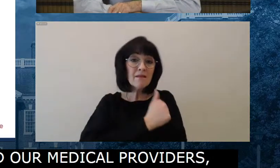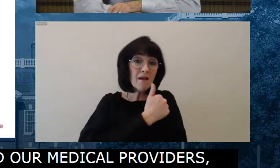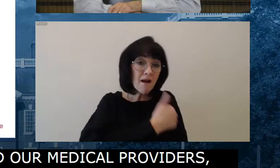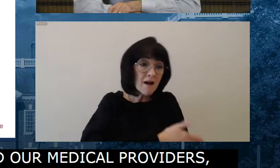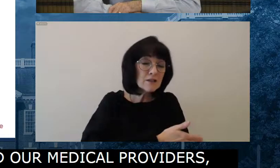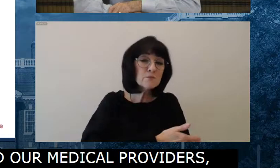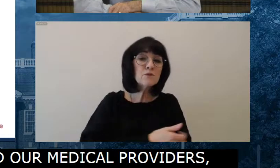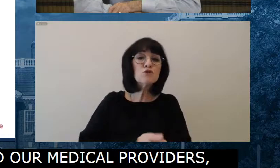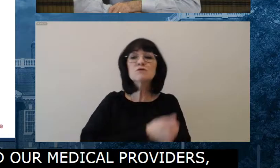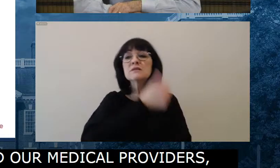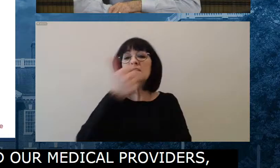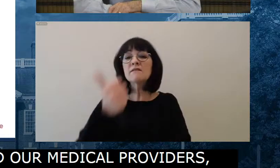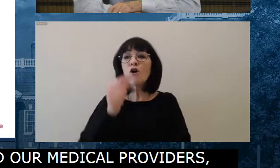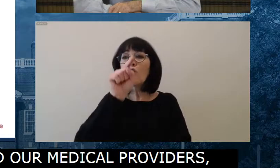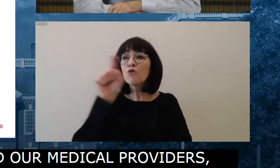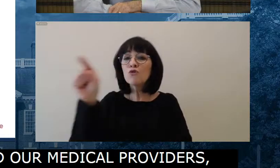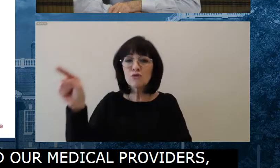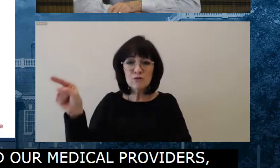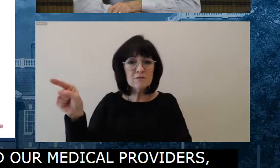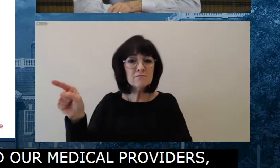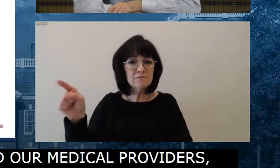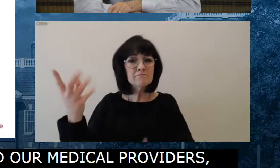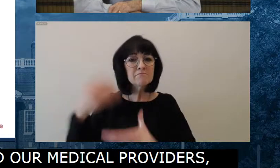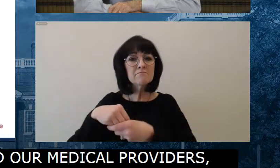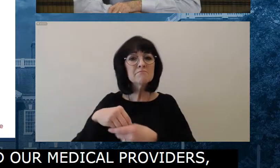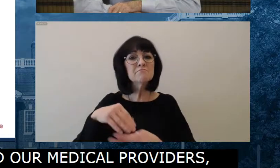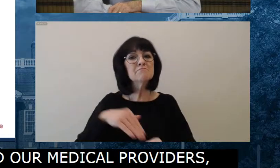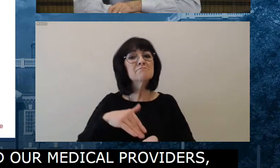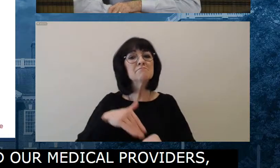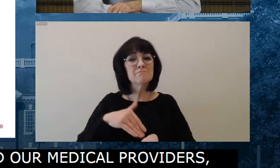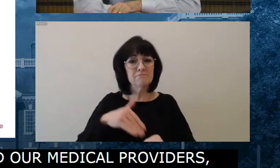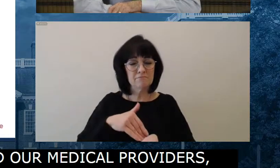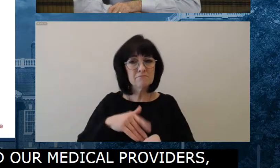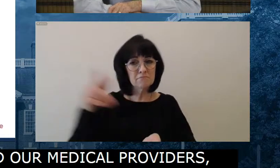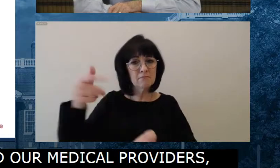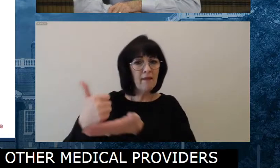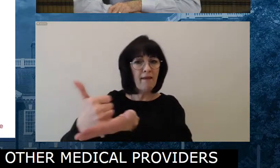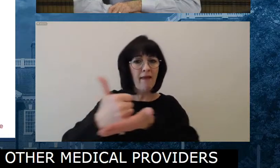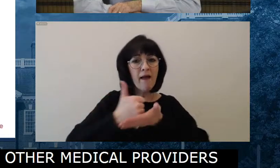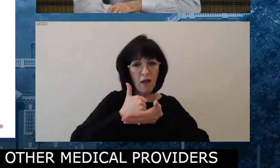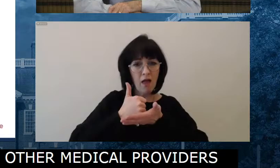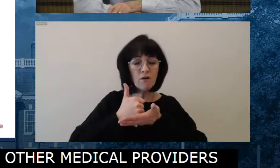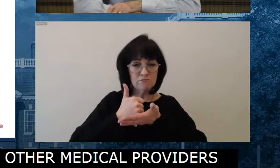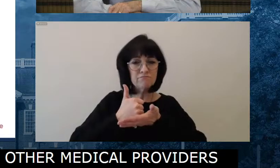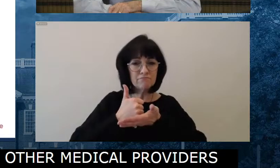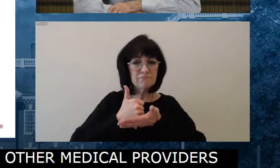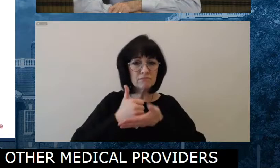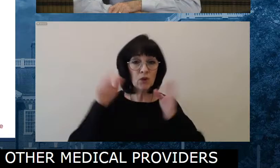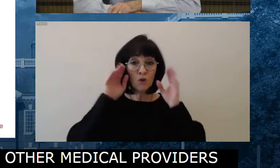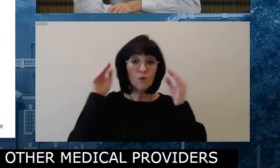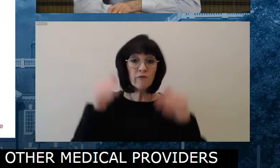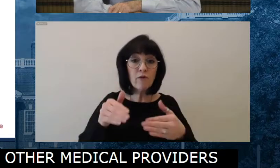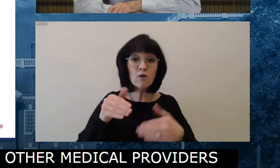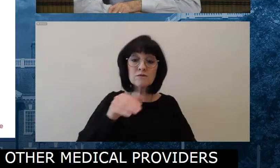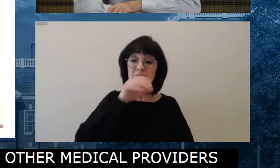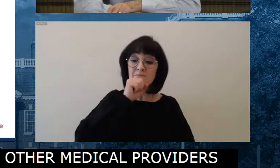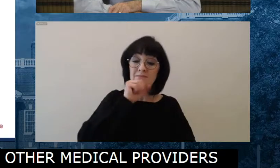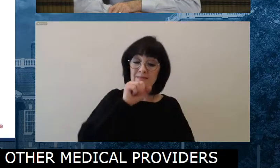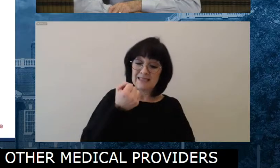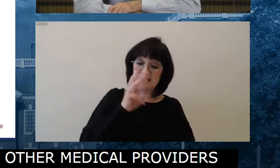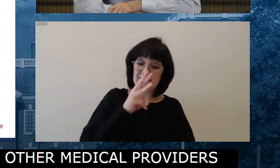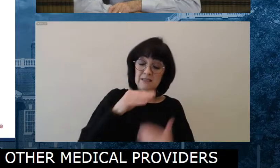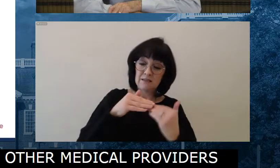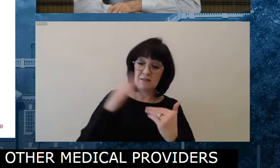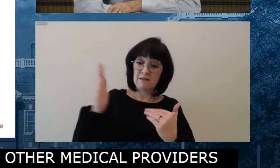other medical providers to help and really focus on those 16 to 64-year-olds with